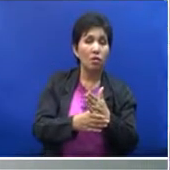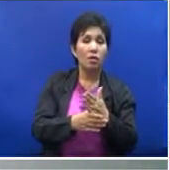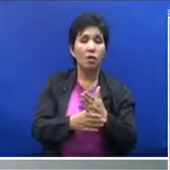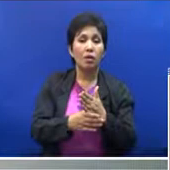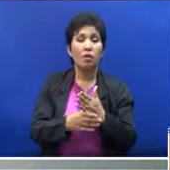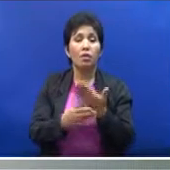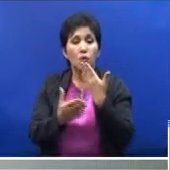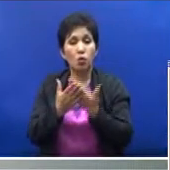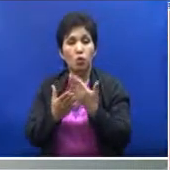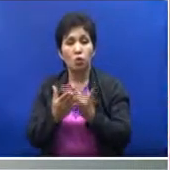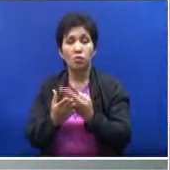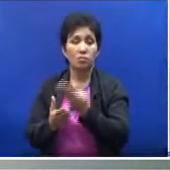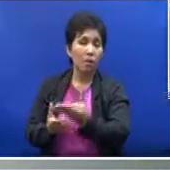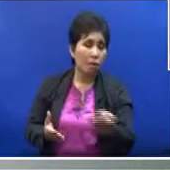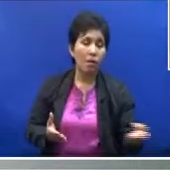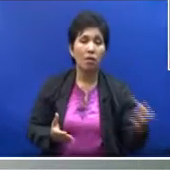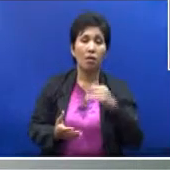goods.